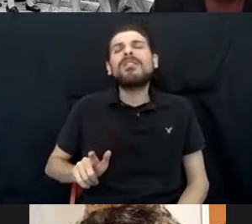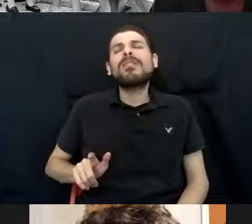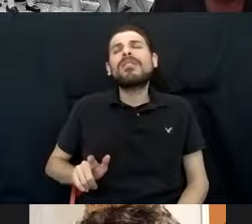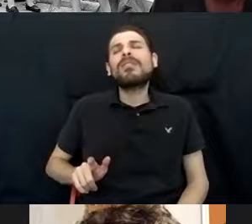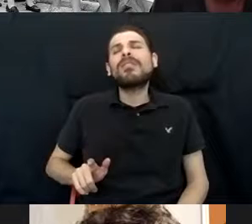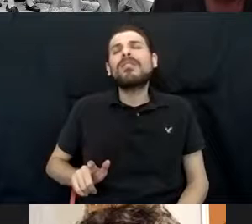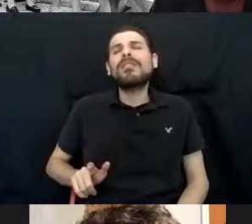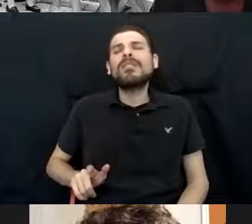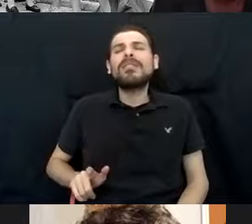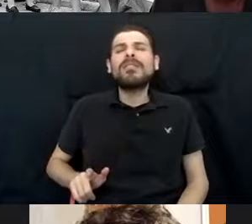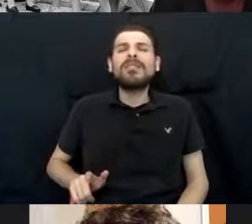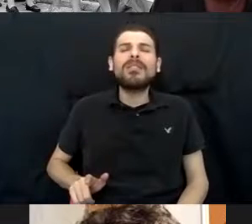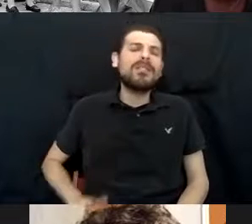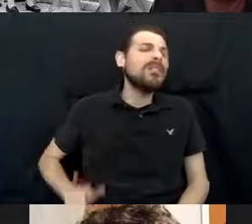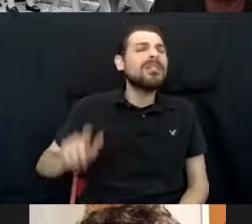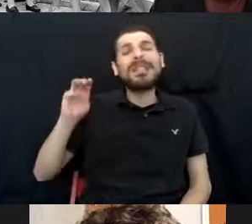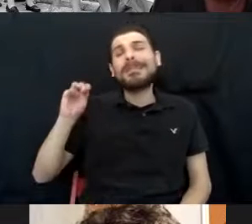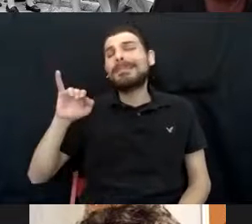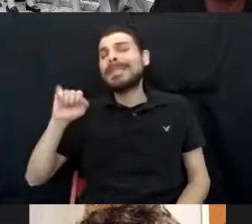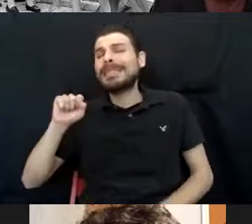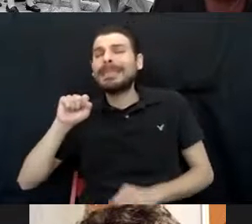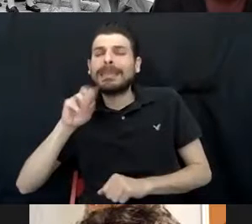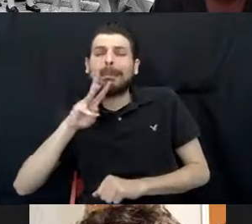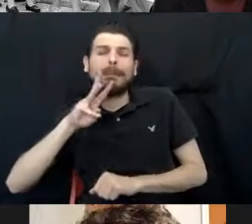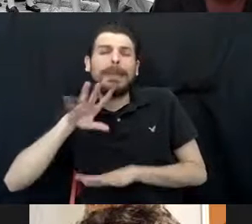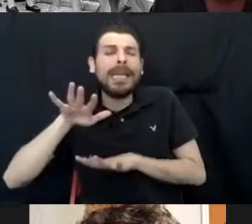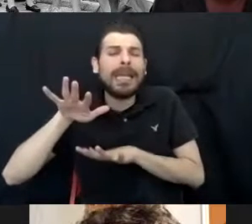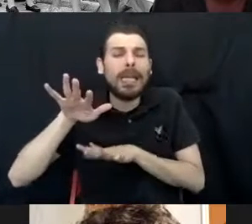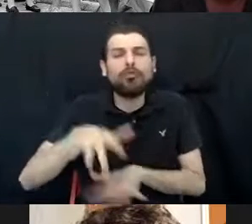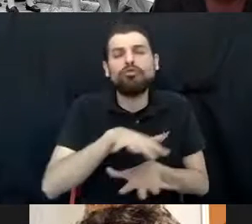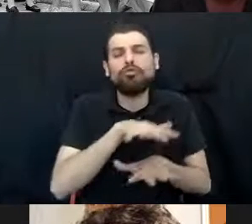the Mississippi River.